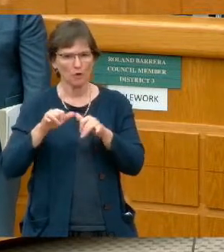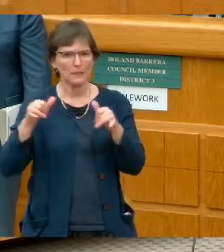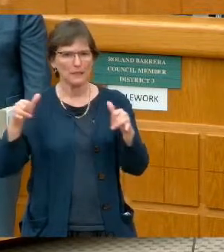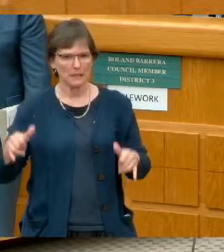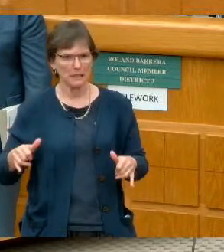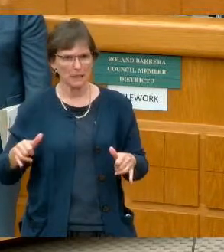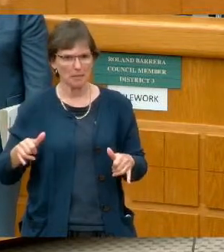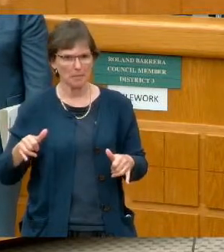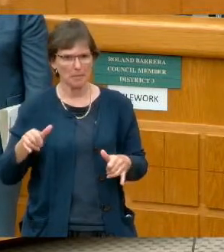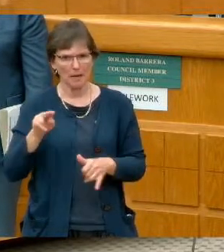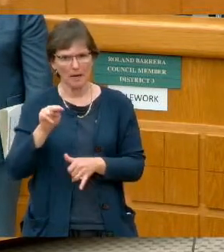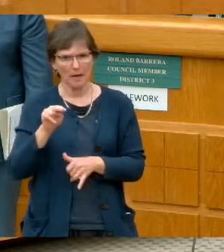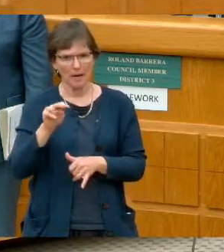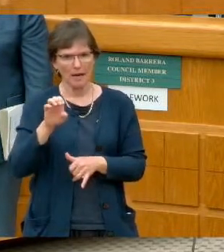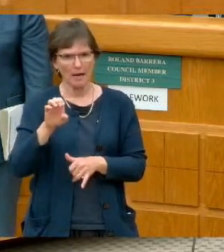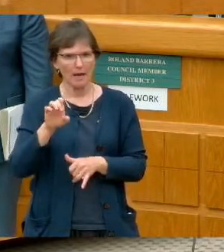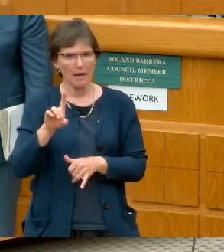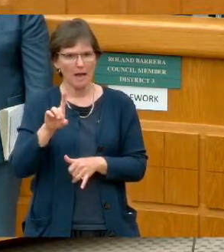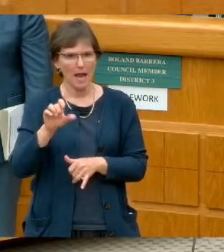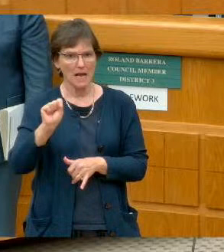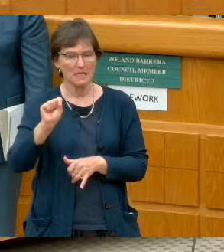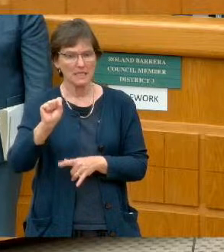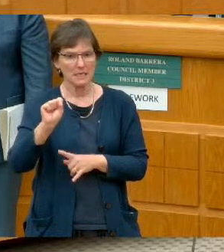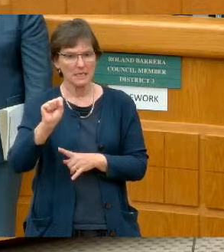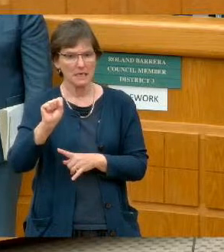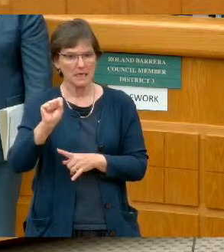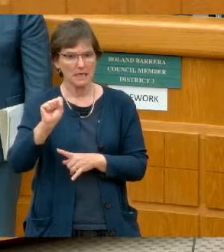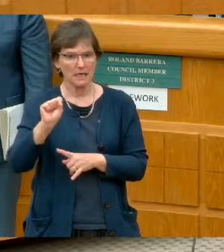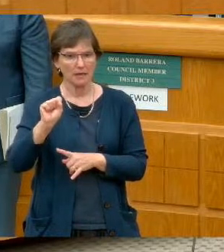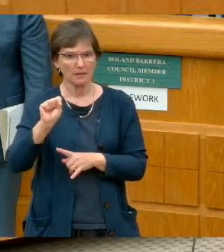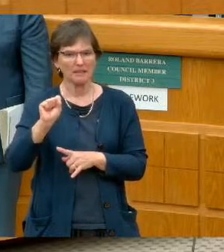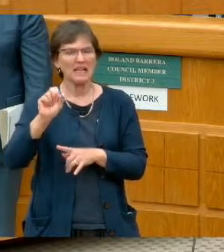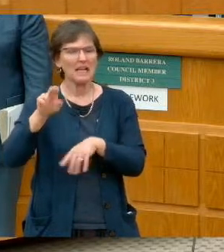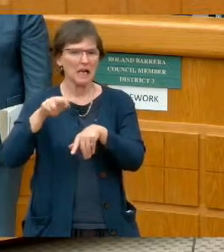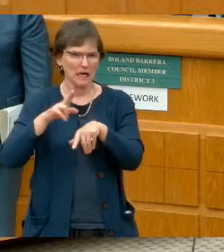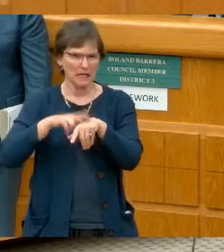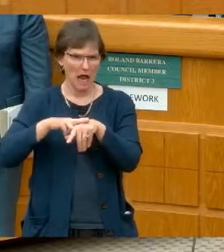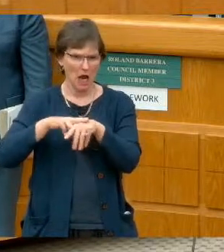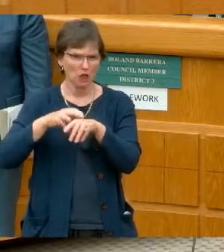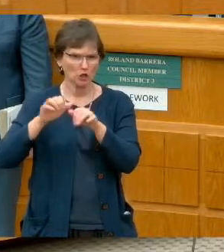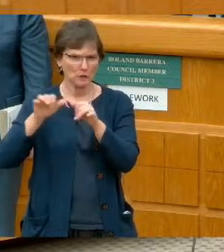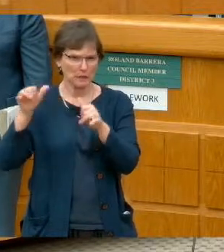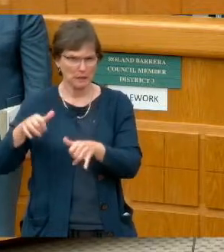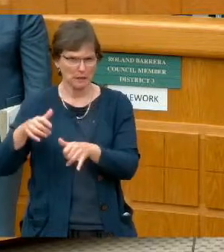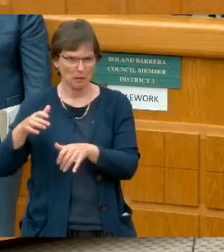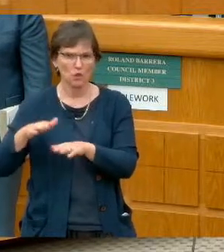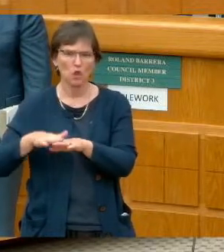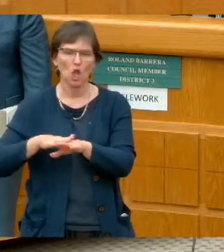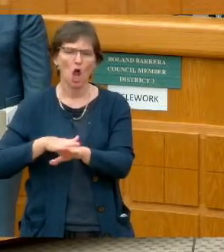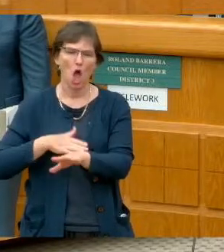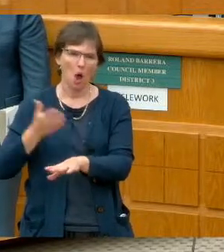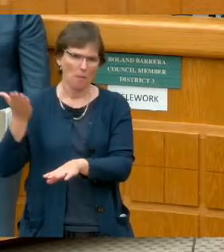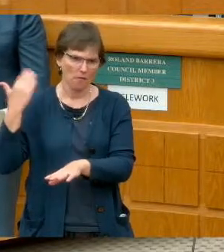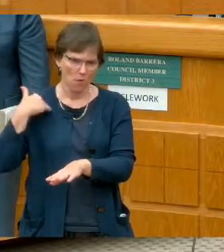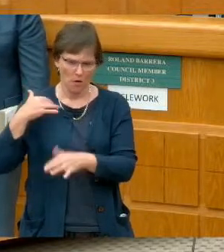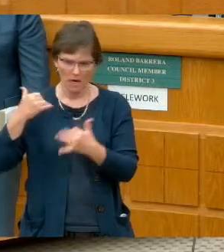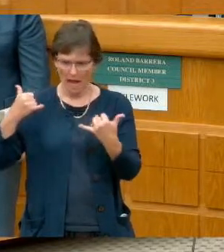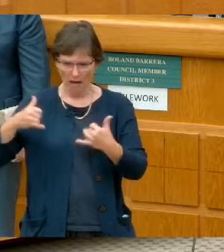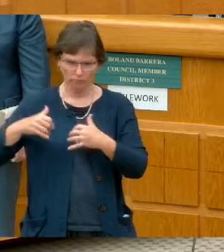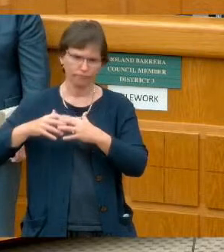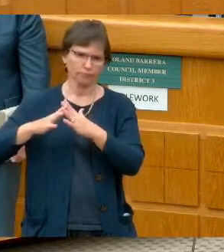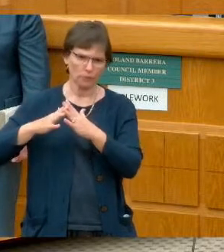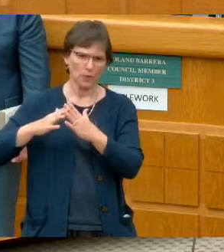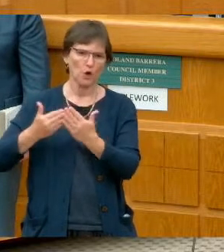they have a new beefed up computer system, that the NEDS, which is the National Electronic Data Surveillance System, was very